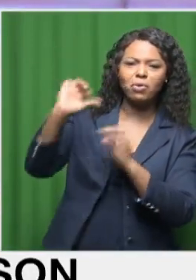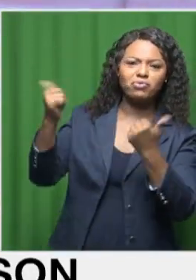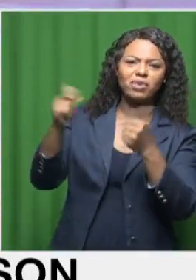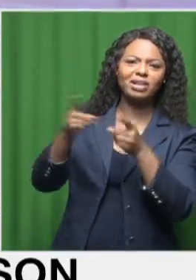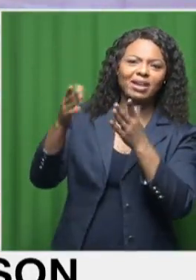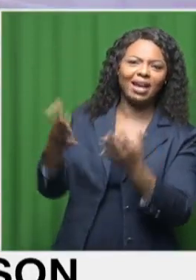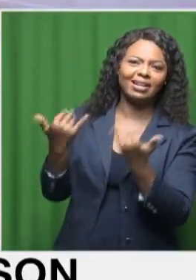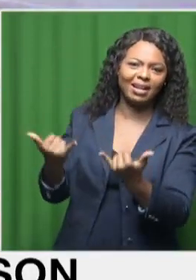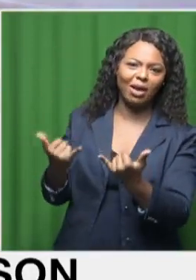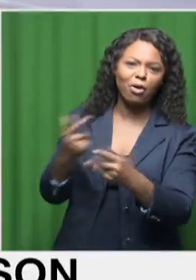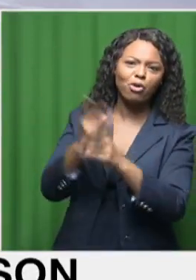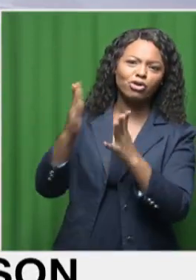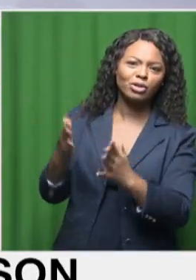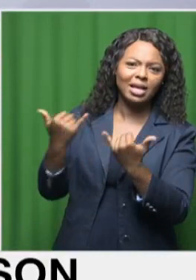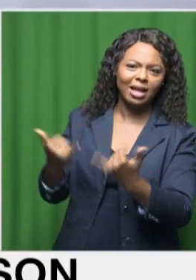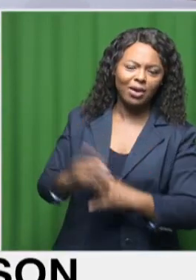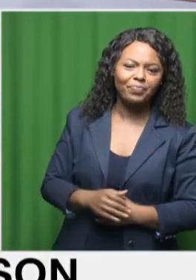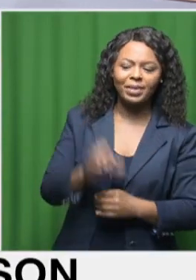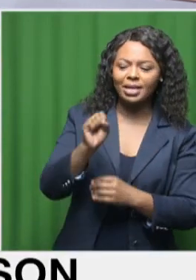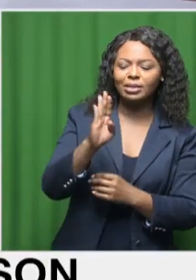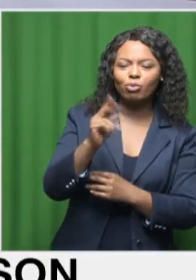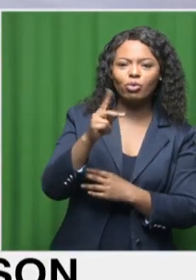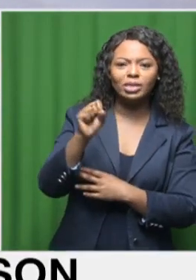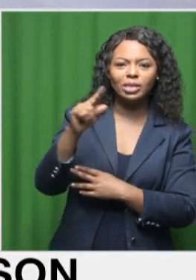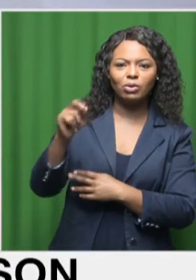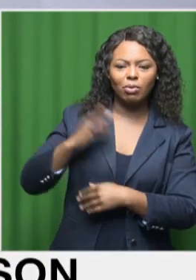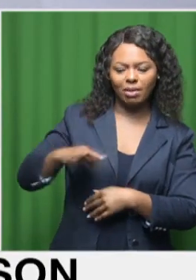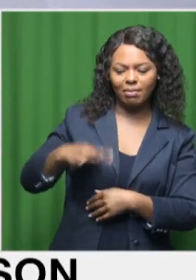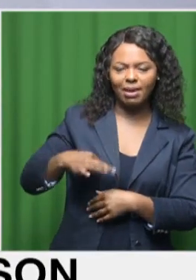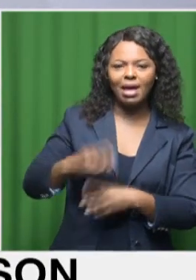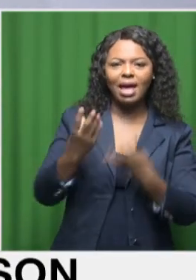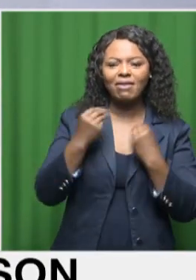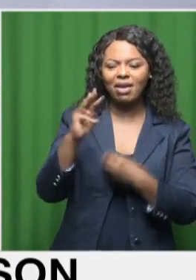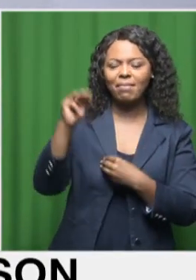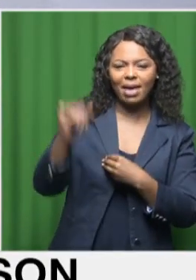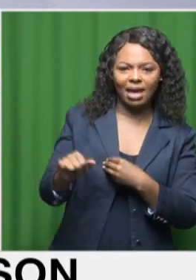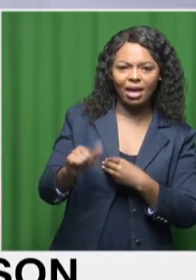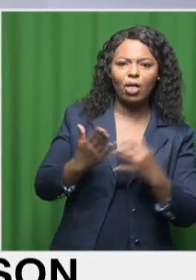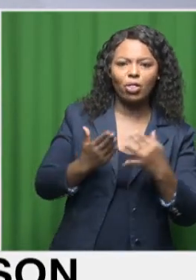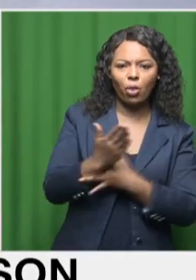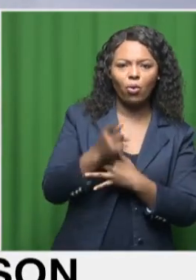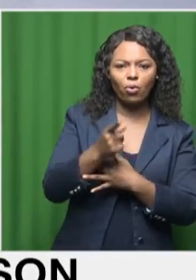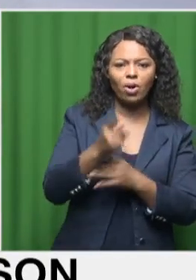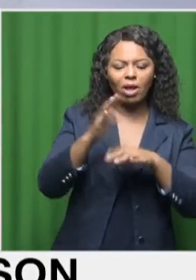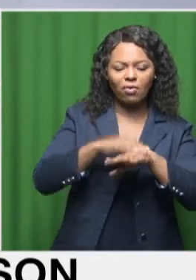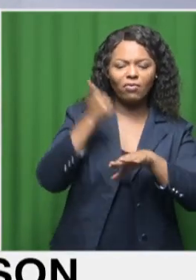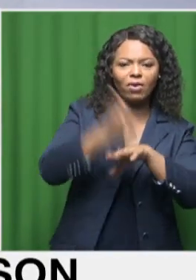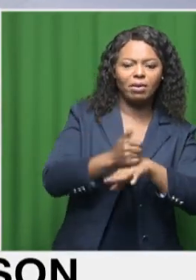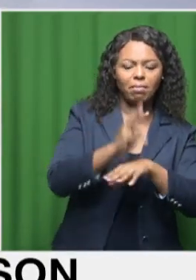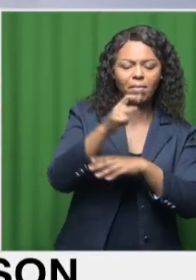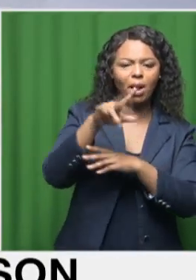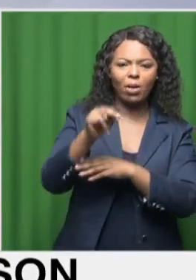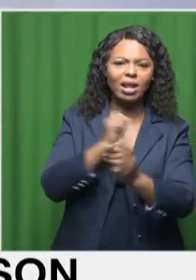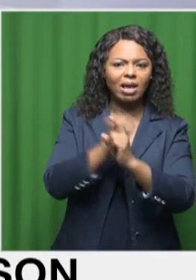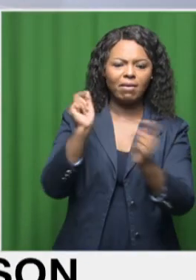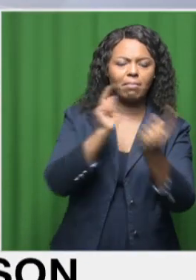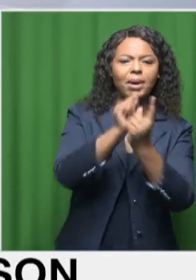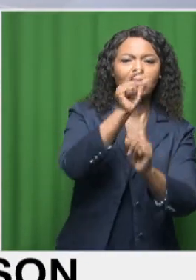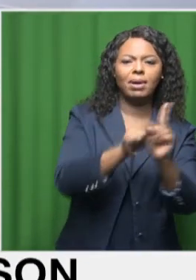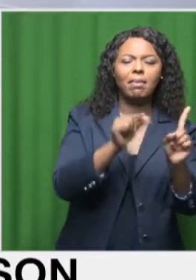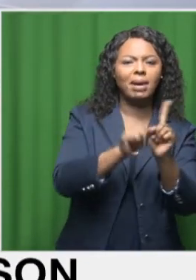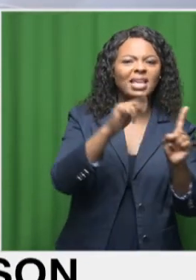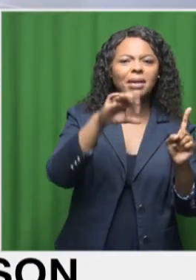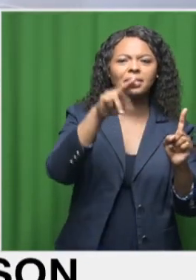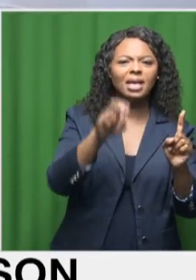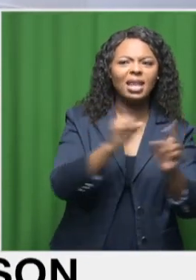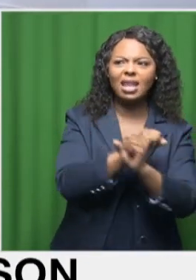lady called Sibusisiwe Kukumanqele, who's doing her masters through the Mellon Foundation. Never met Gibson Kente, has never been